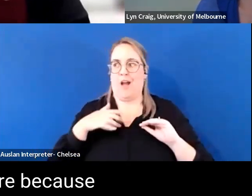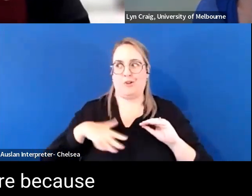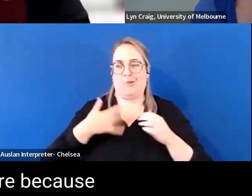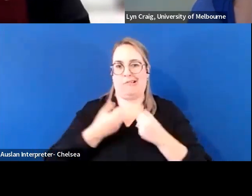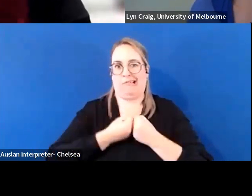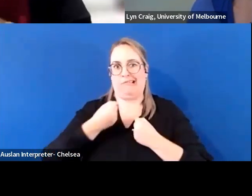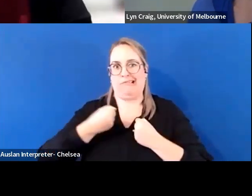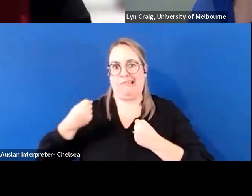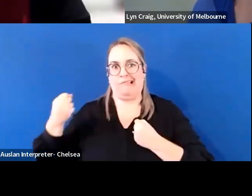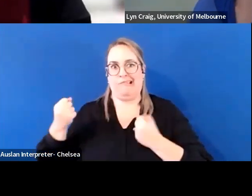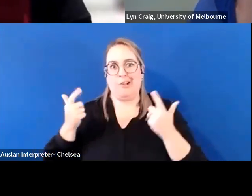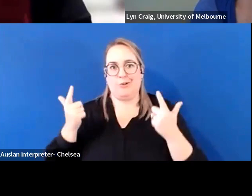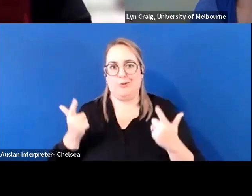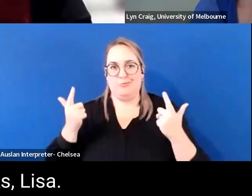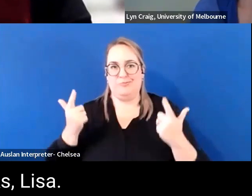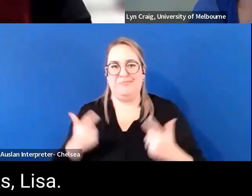on.